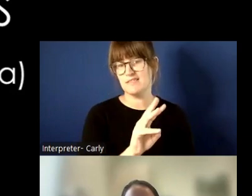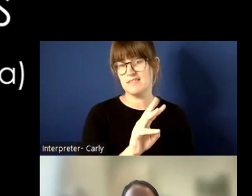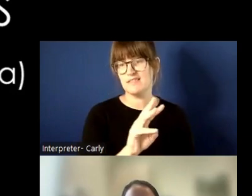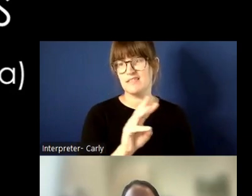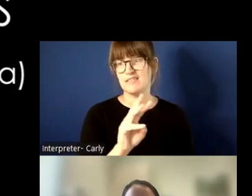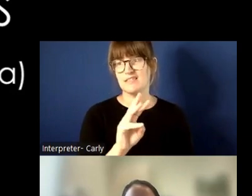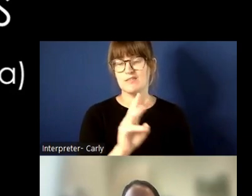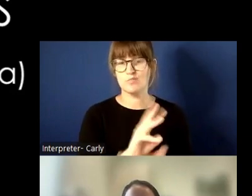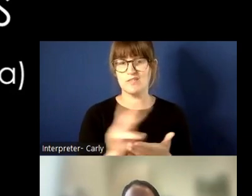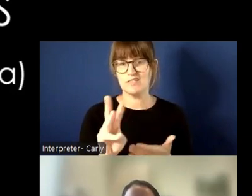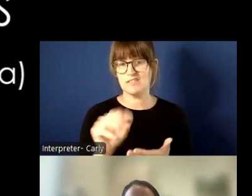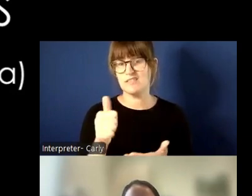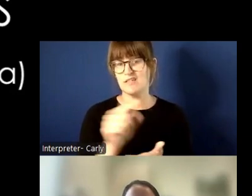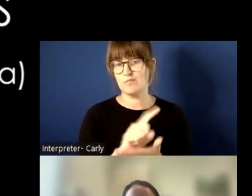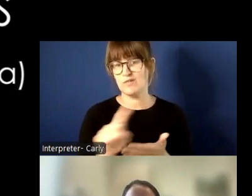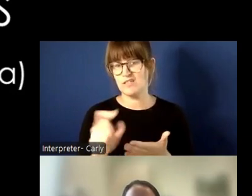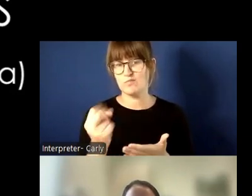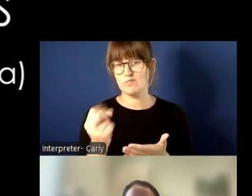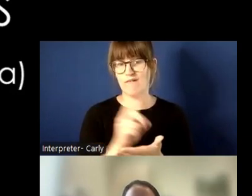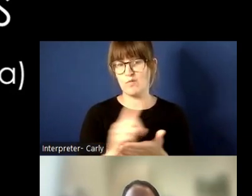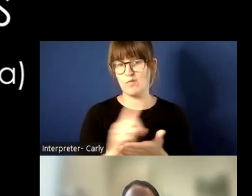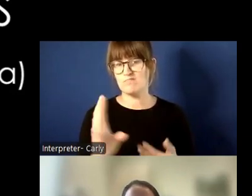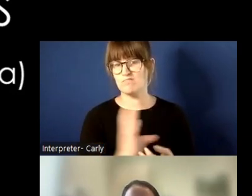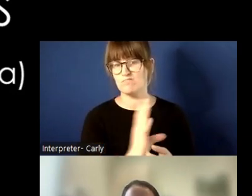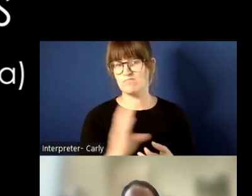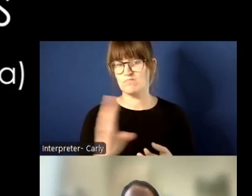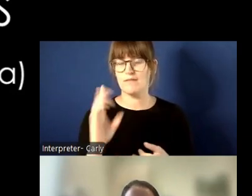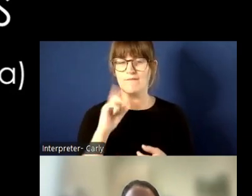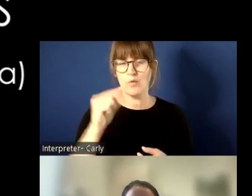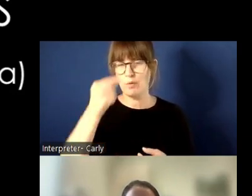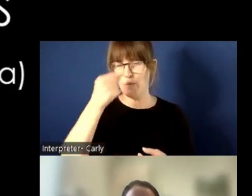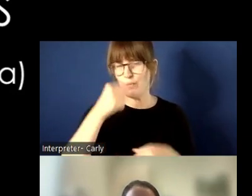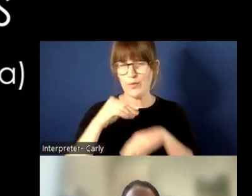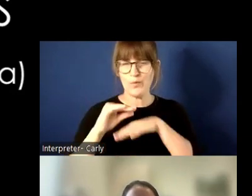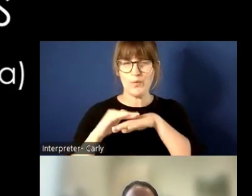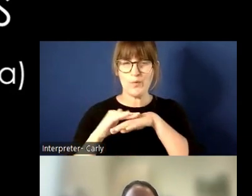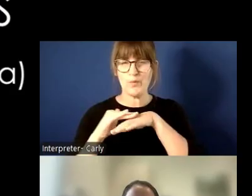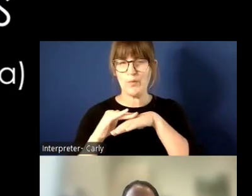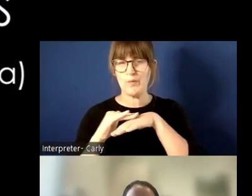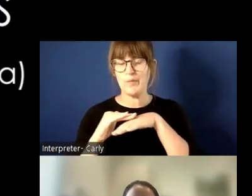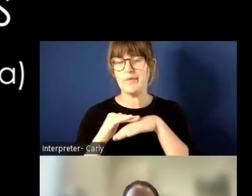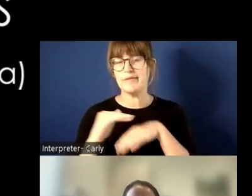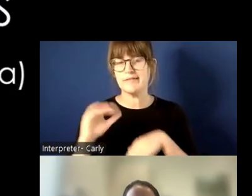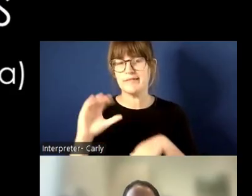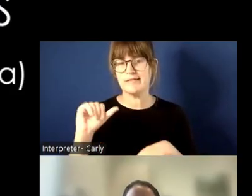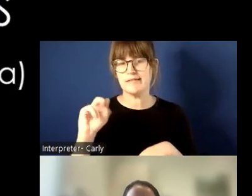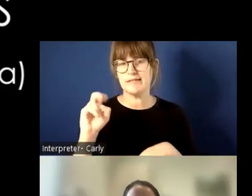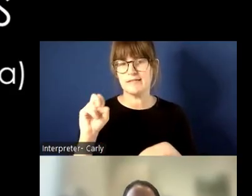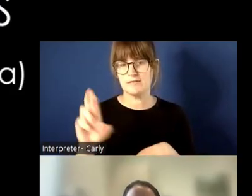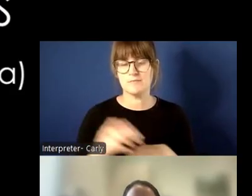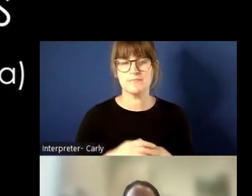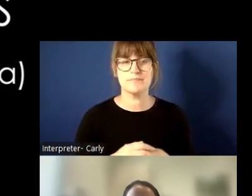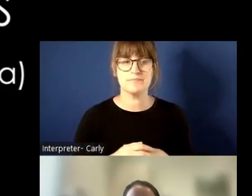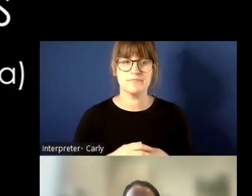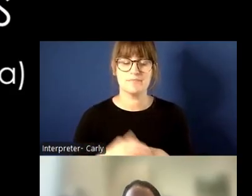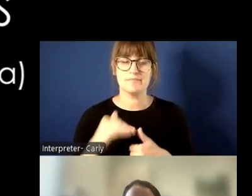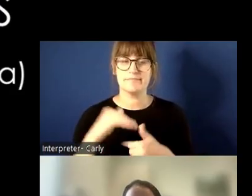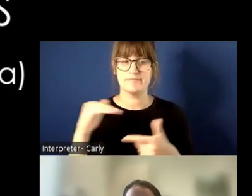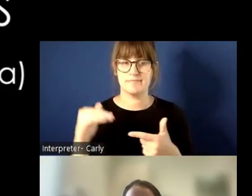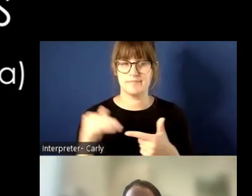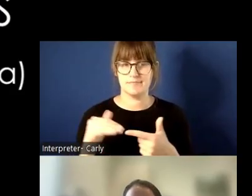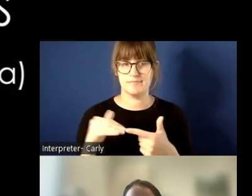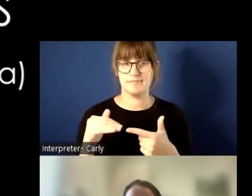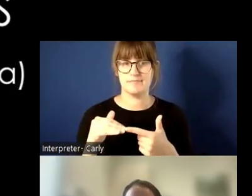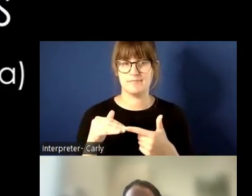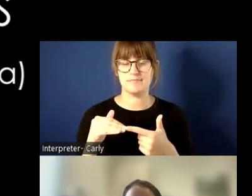weeks. And these are used mostly for very thin superficial skin cancers. We do this procedure called electrodesiccation and curettage